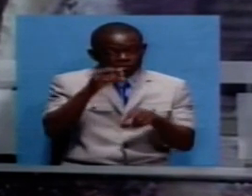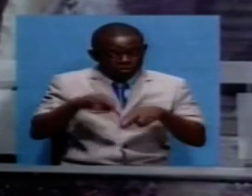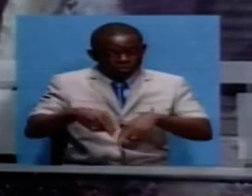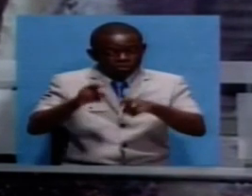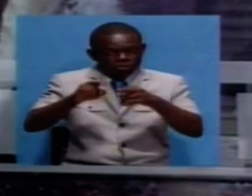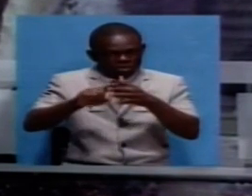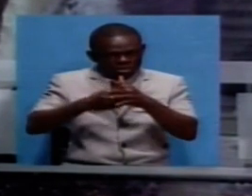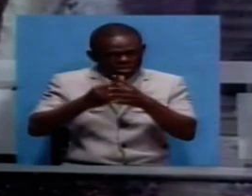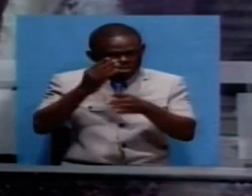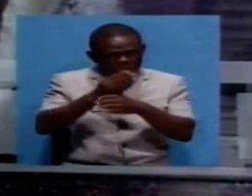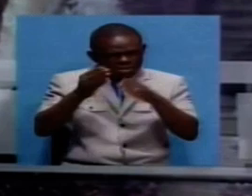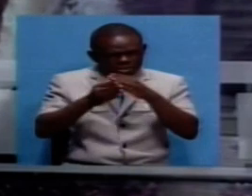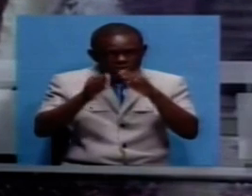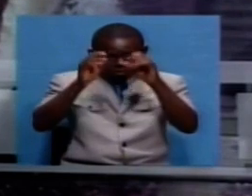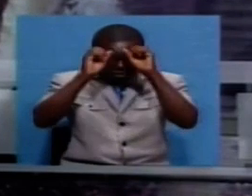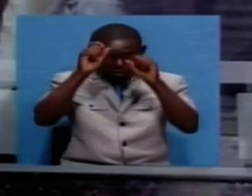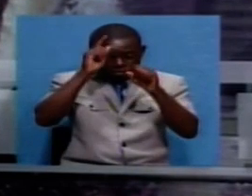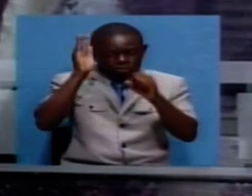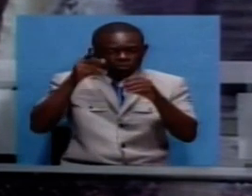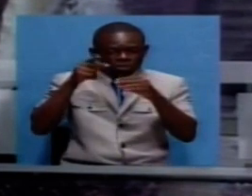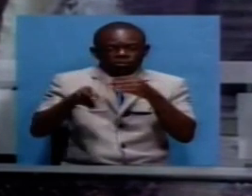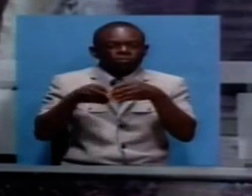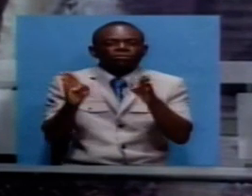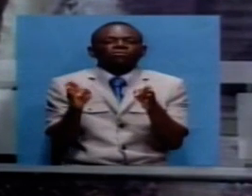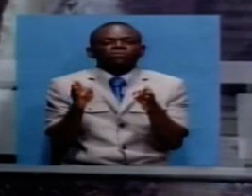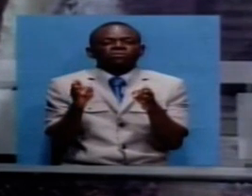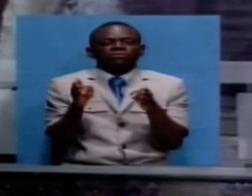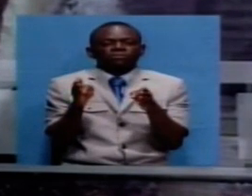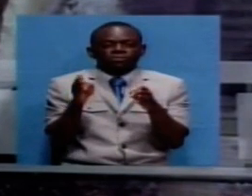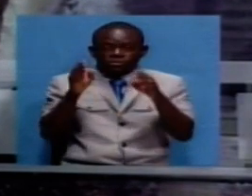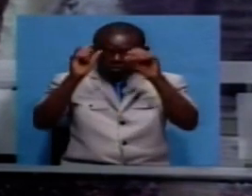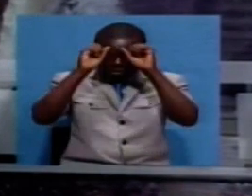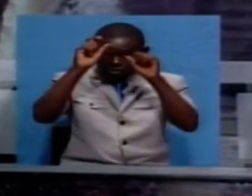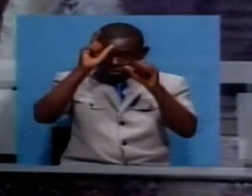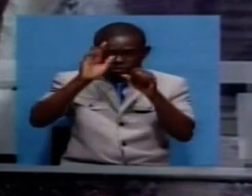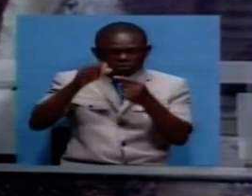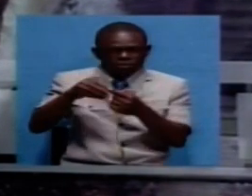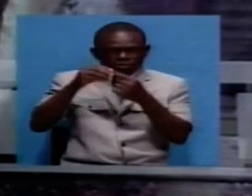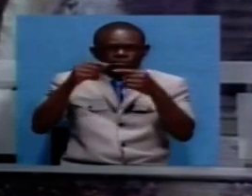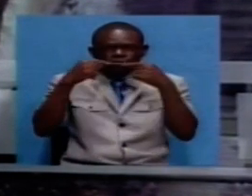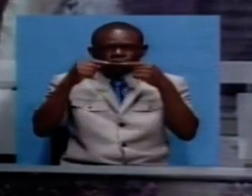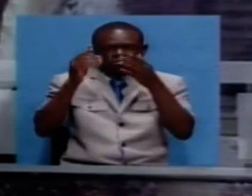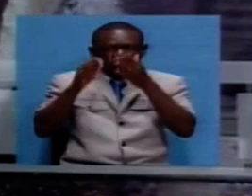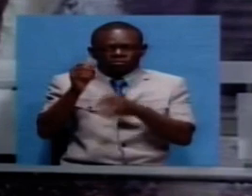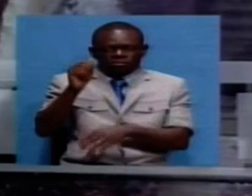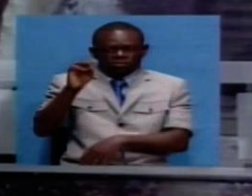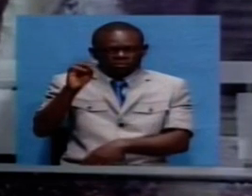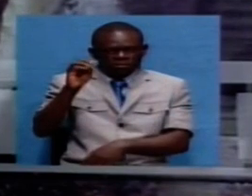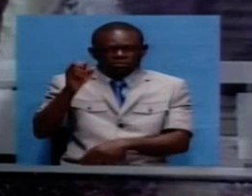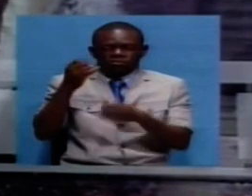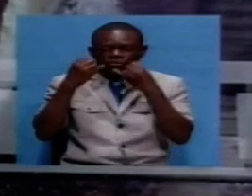to a statement made available to ZNBC News by Special Assistant to the President for Press and Public Relations, Amos